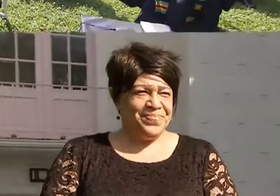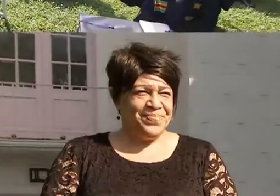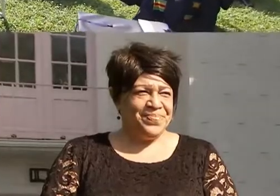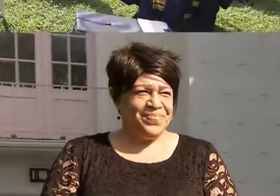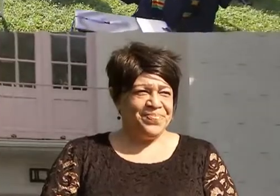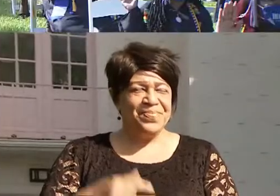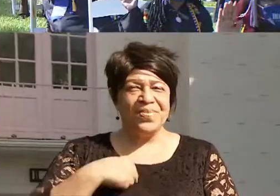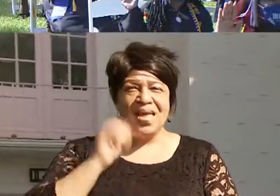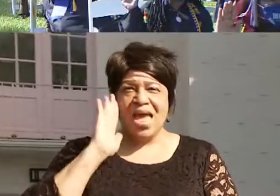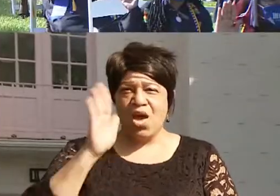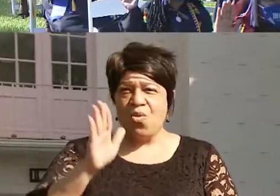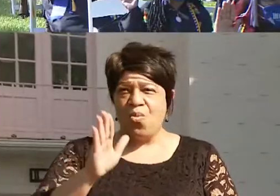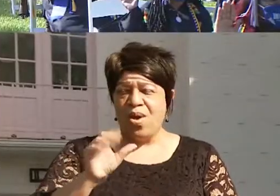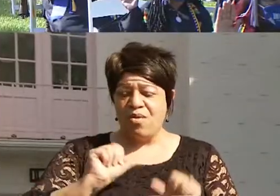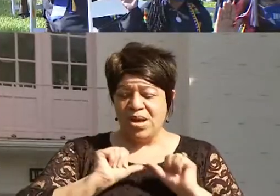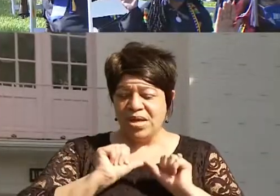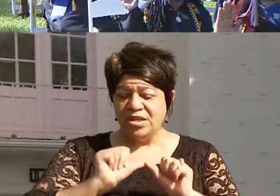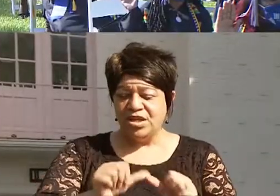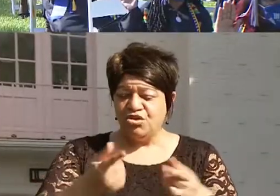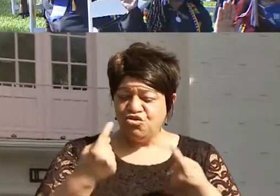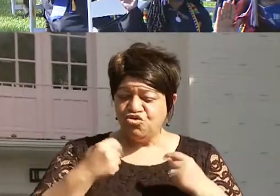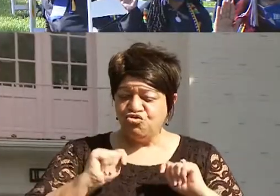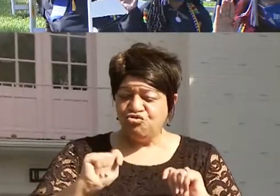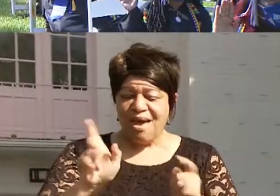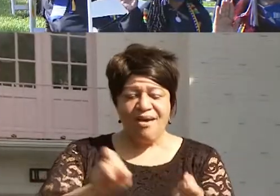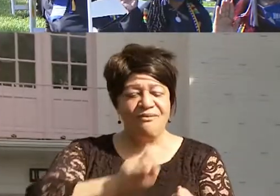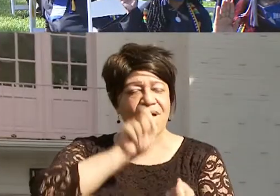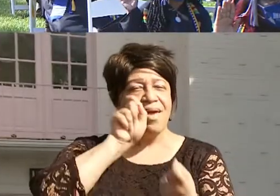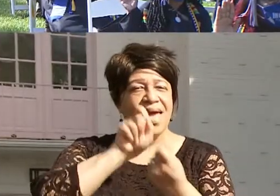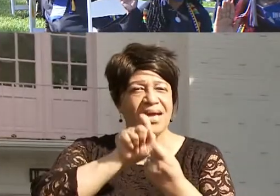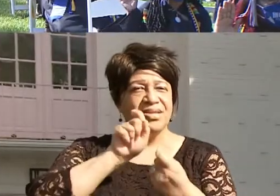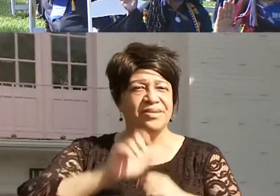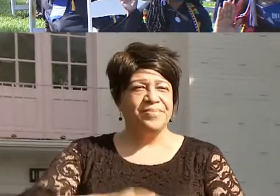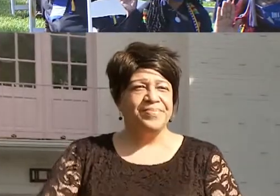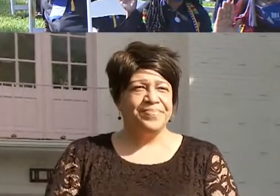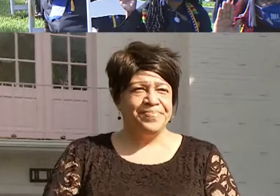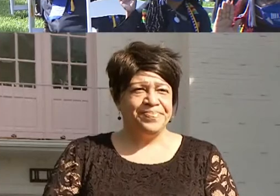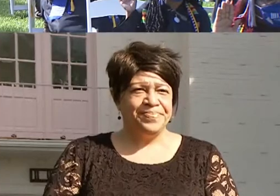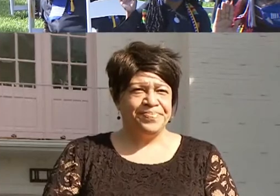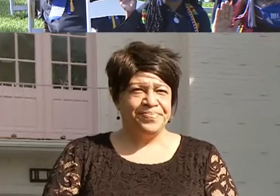I will continue to strive for excellence